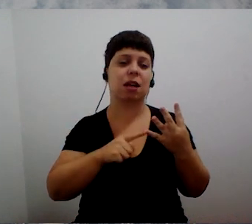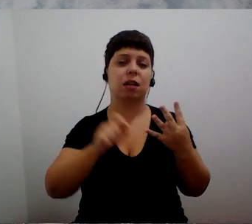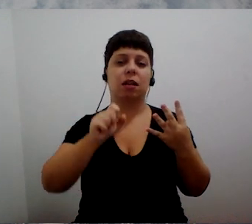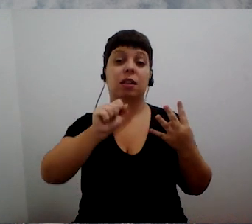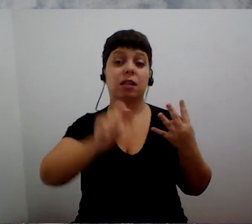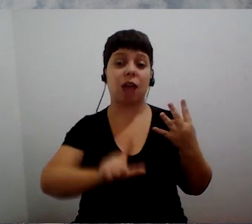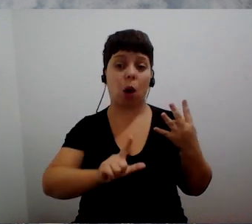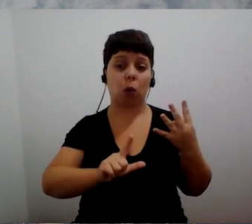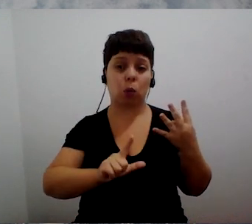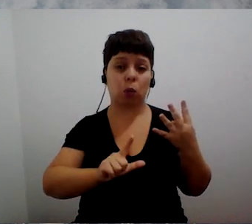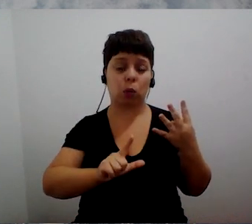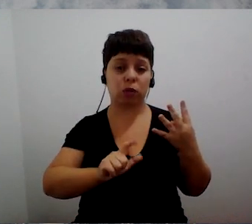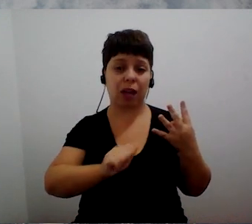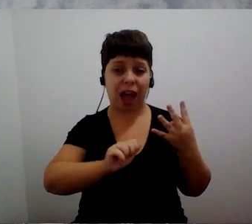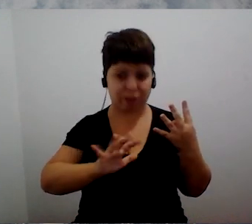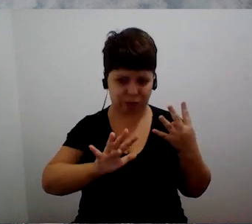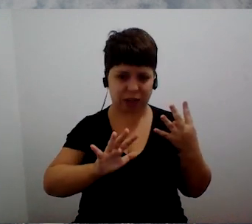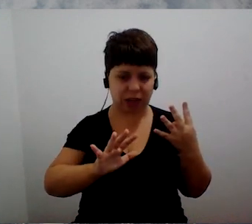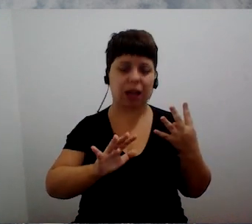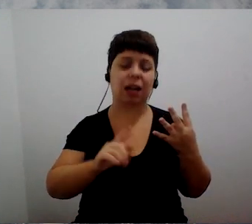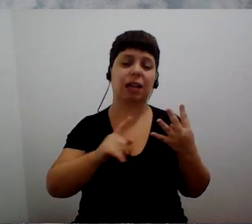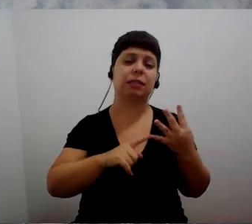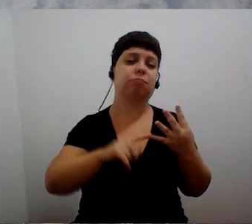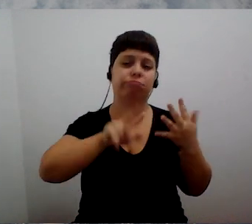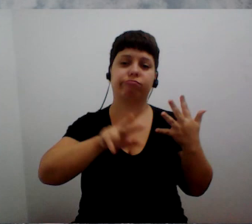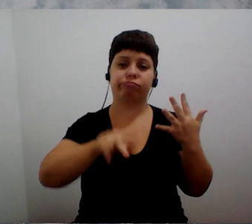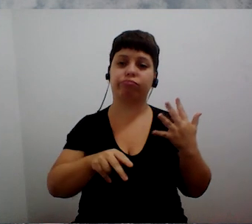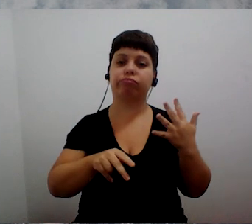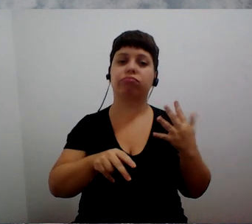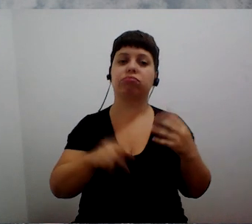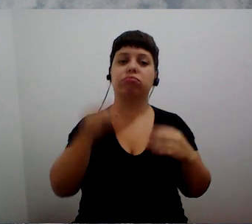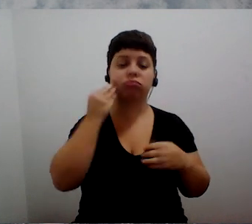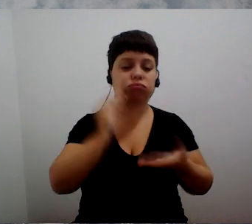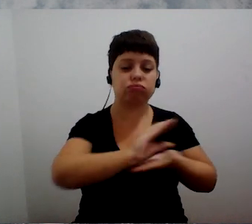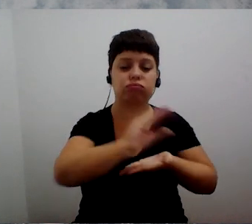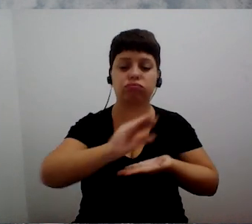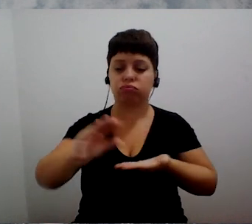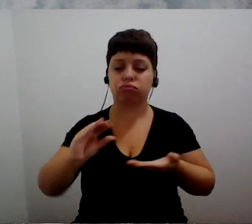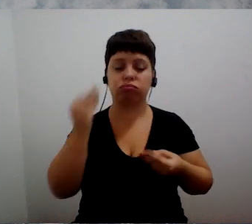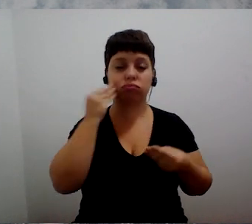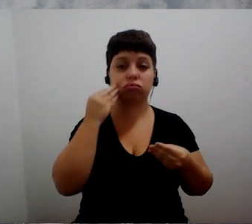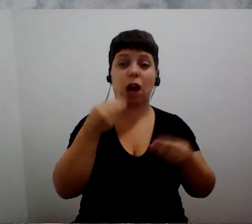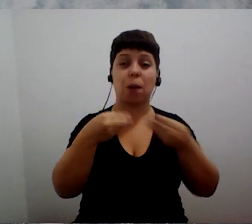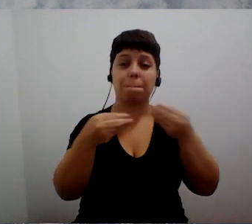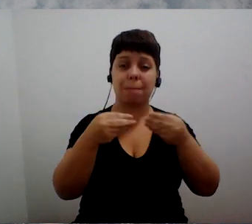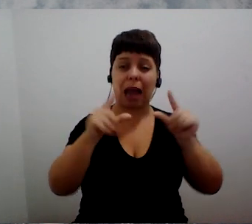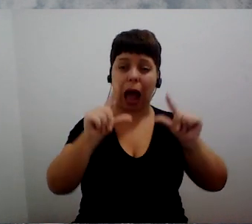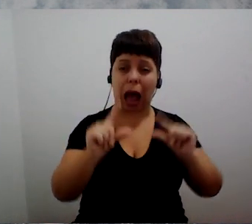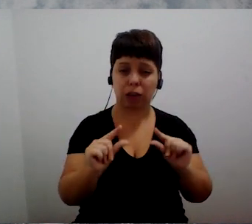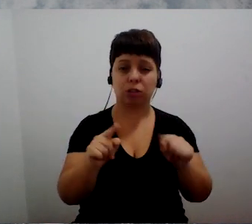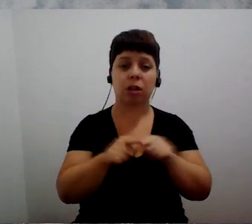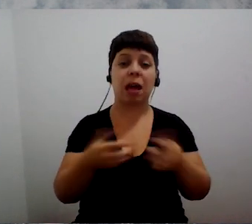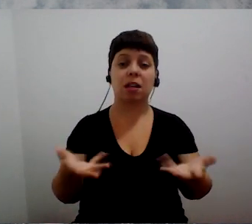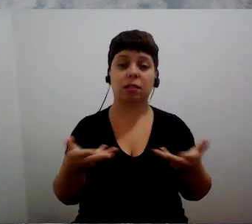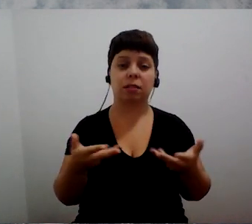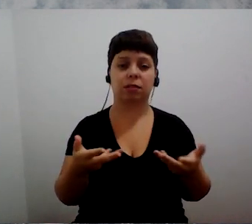Indonesia, India, China, and South Africa on different projects to prevent and reduce the use of plastic product on